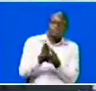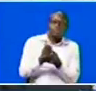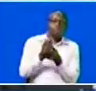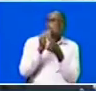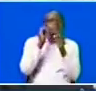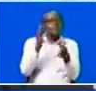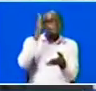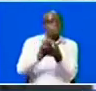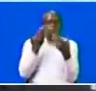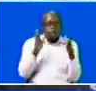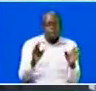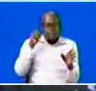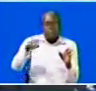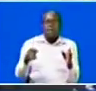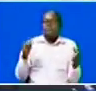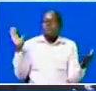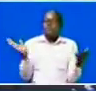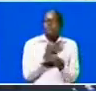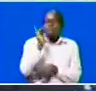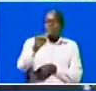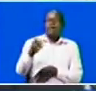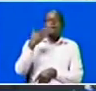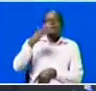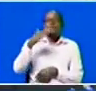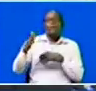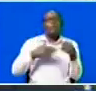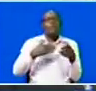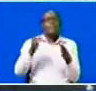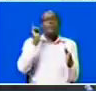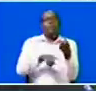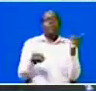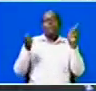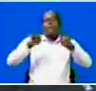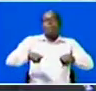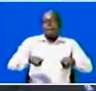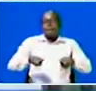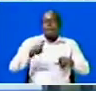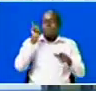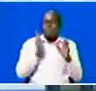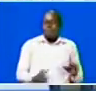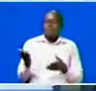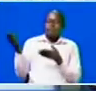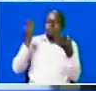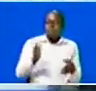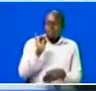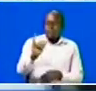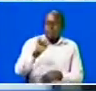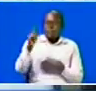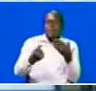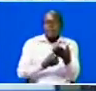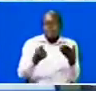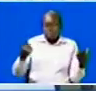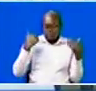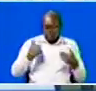it's true, do away with that sugar completely, regardless of what it's going to cost the person who's brought it in. Next week, mimi kama